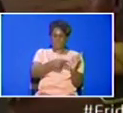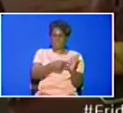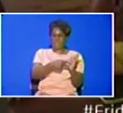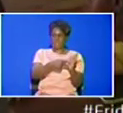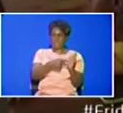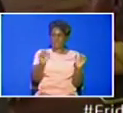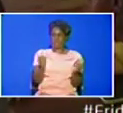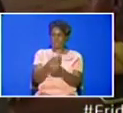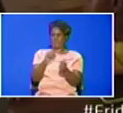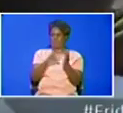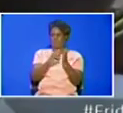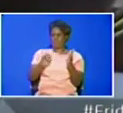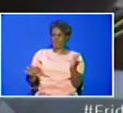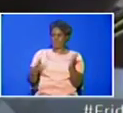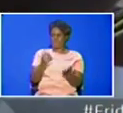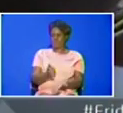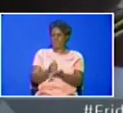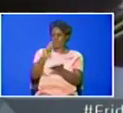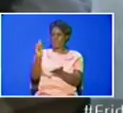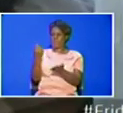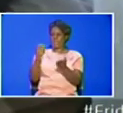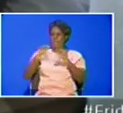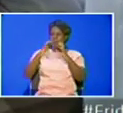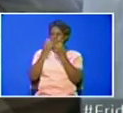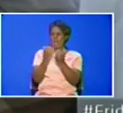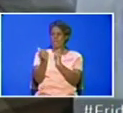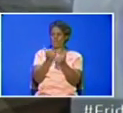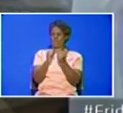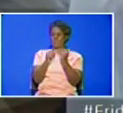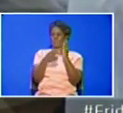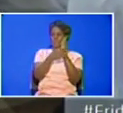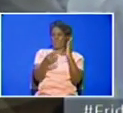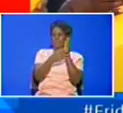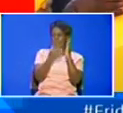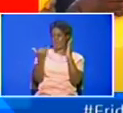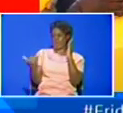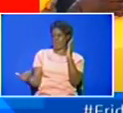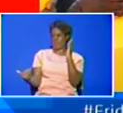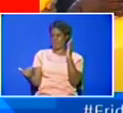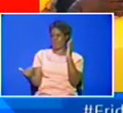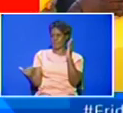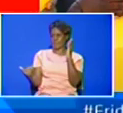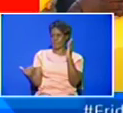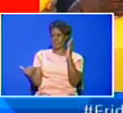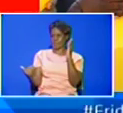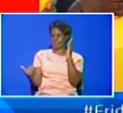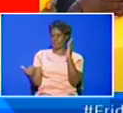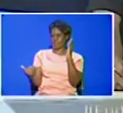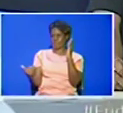indispensable in equipping Kenyans with globally competitive skills at an early age.